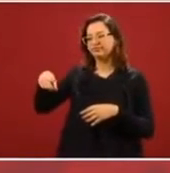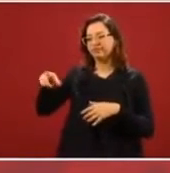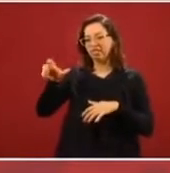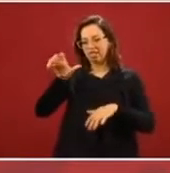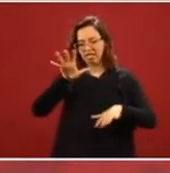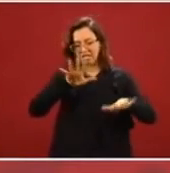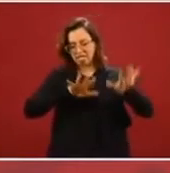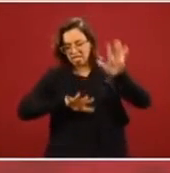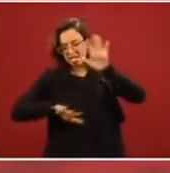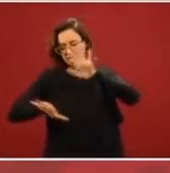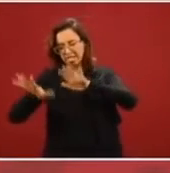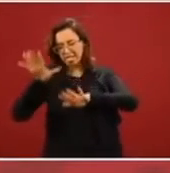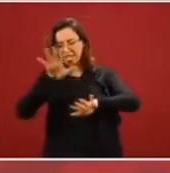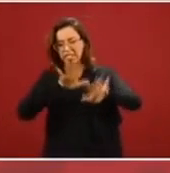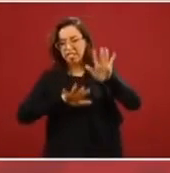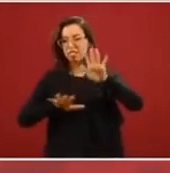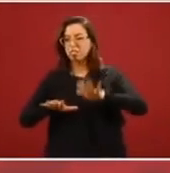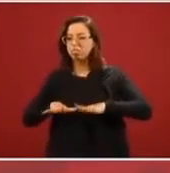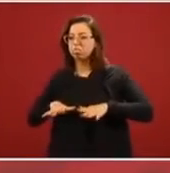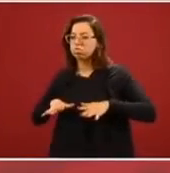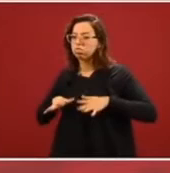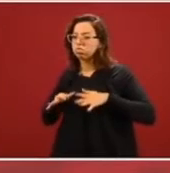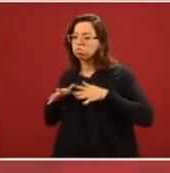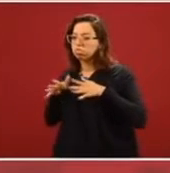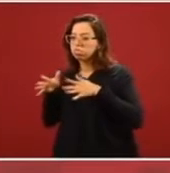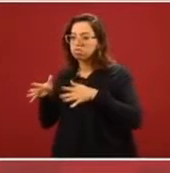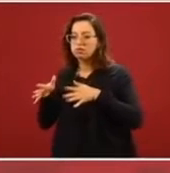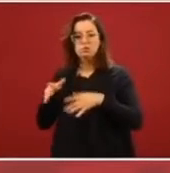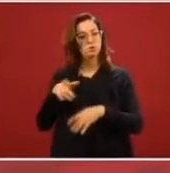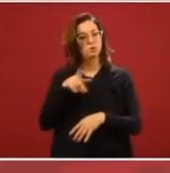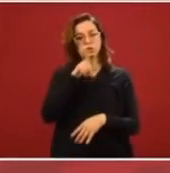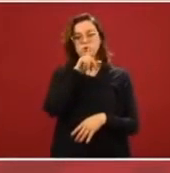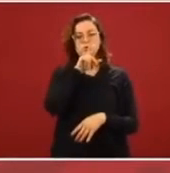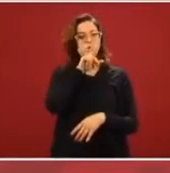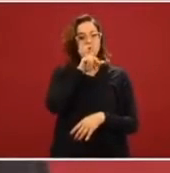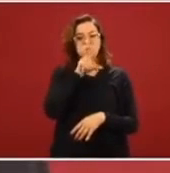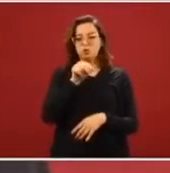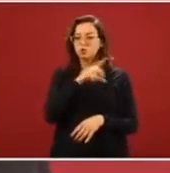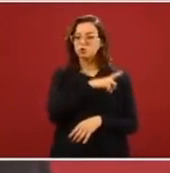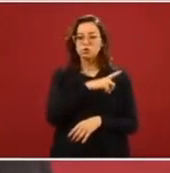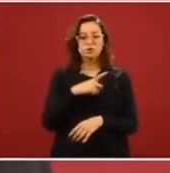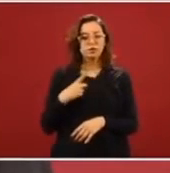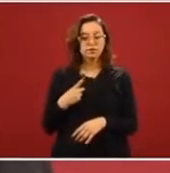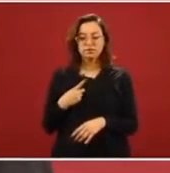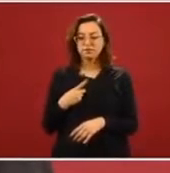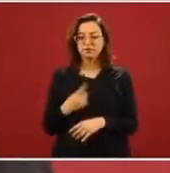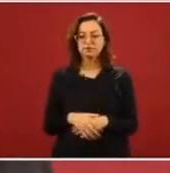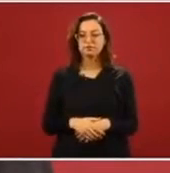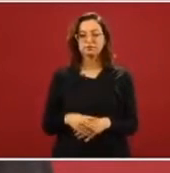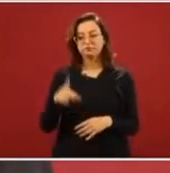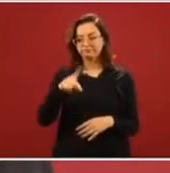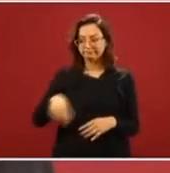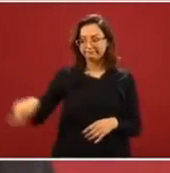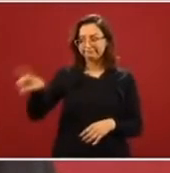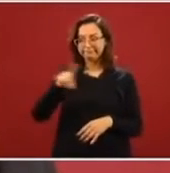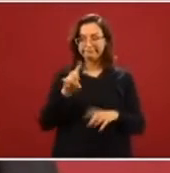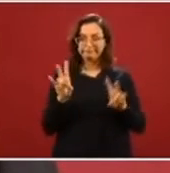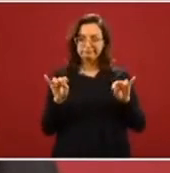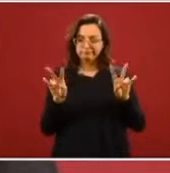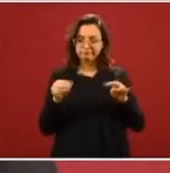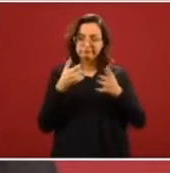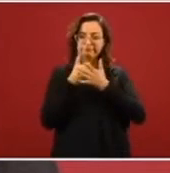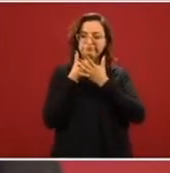ourselves to be La manipulated. gente nos ayude en eso. The people should help us with this.